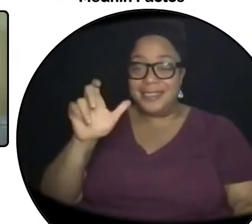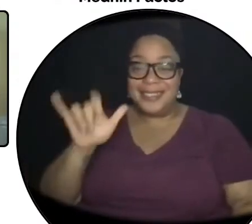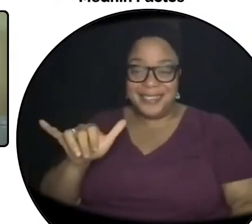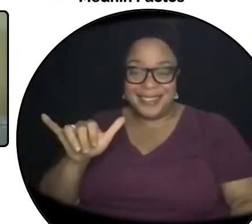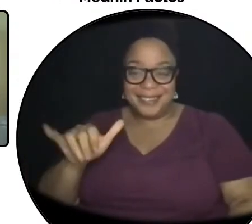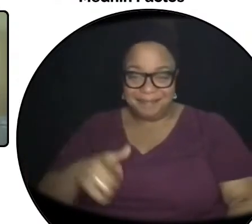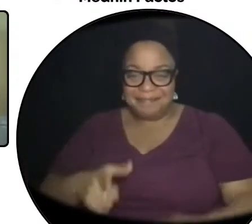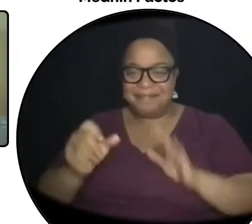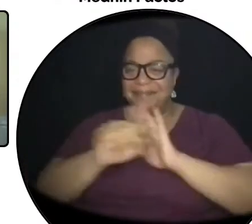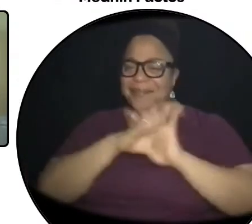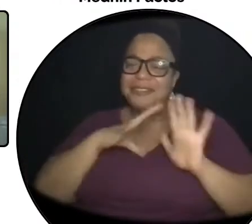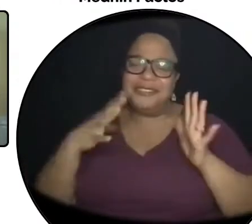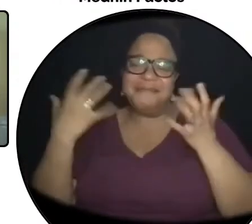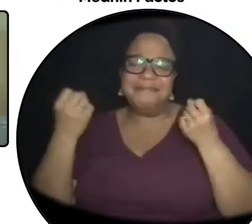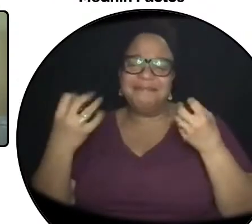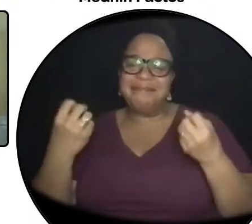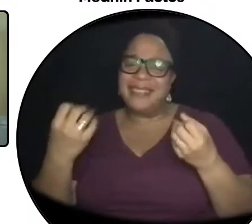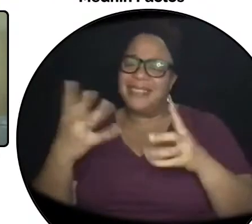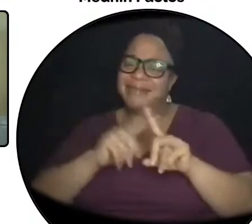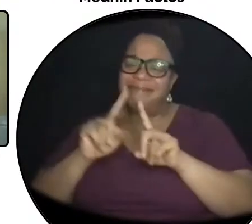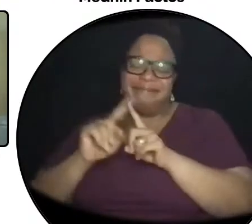and exploited, and for